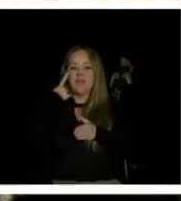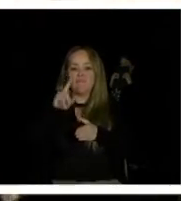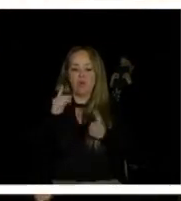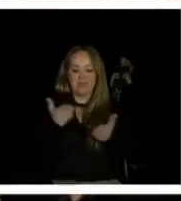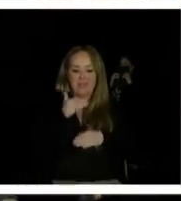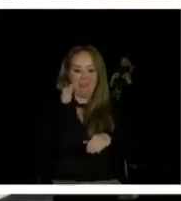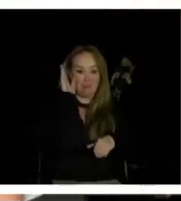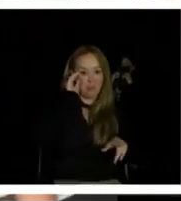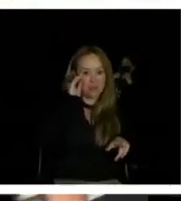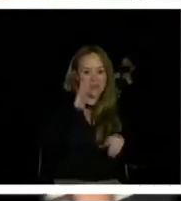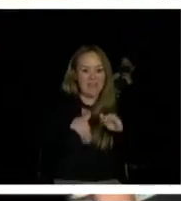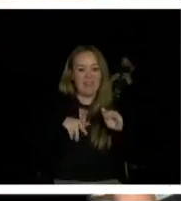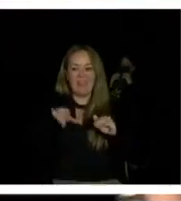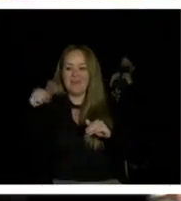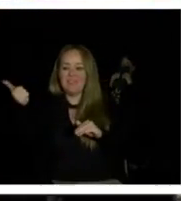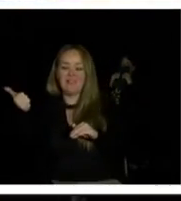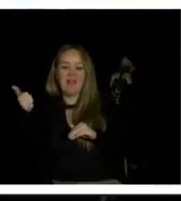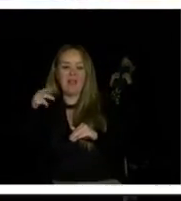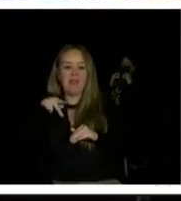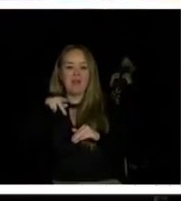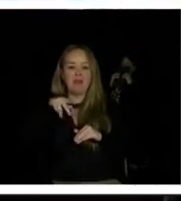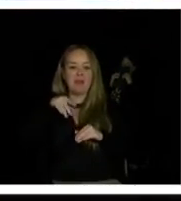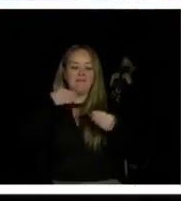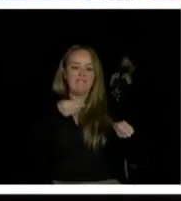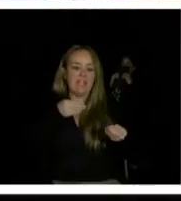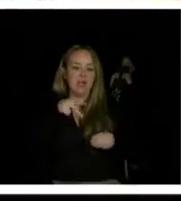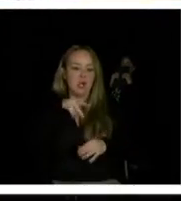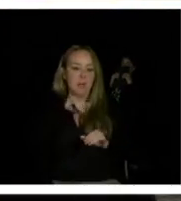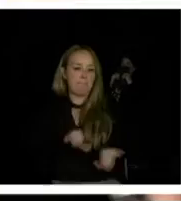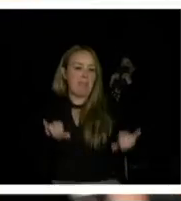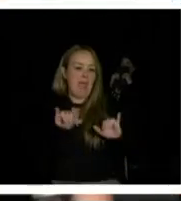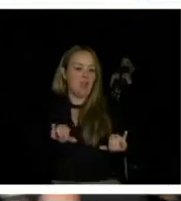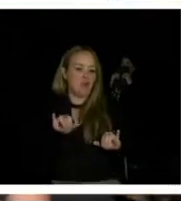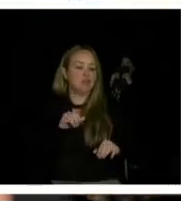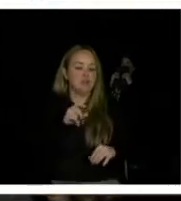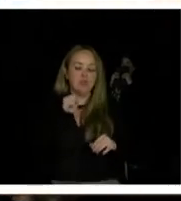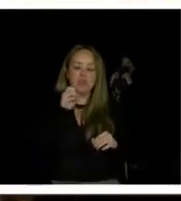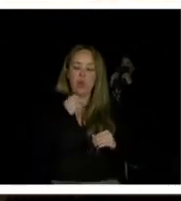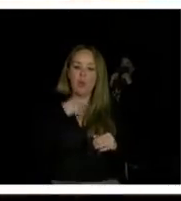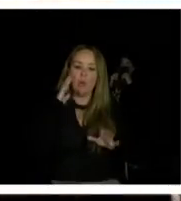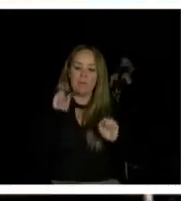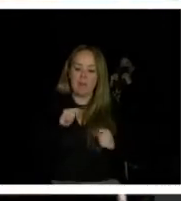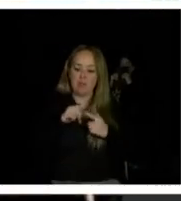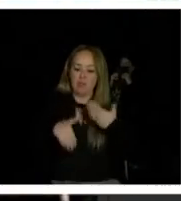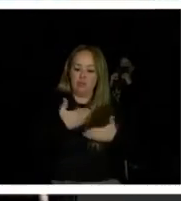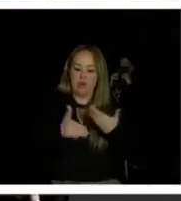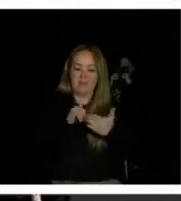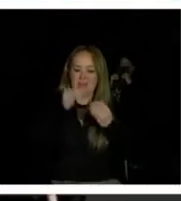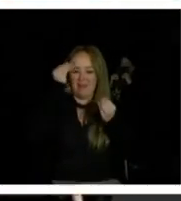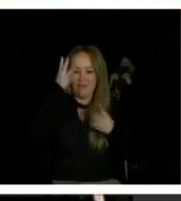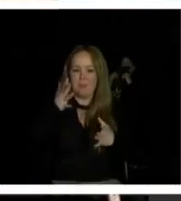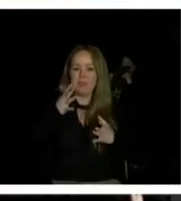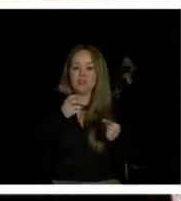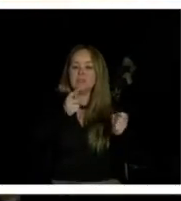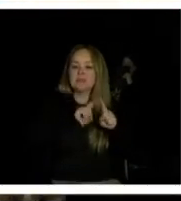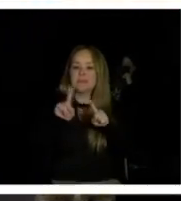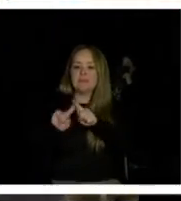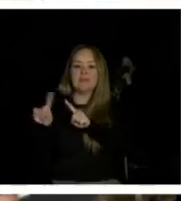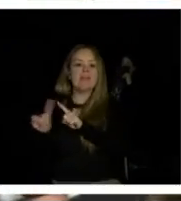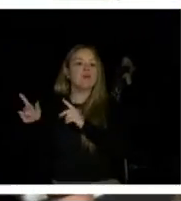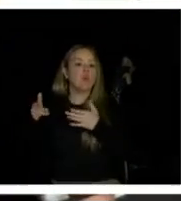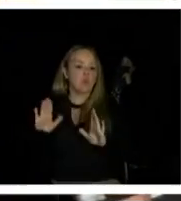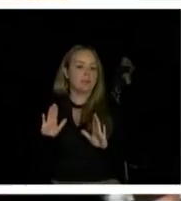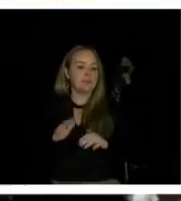than you might find in another feeder pattern, all right? So we'll be able to process the information in a number of different ways.